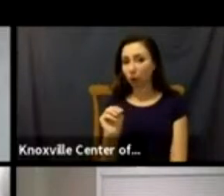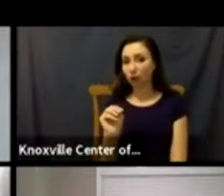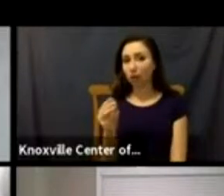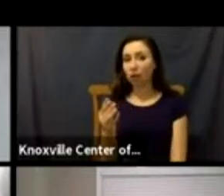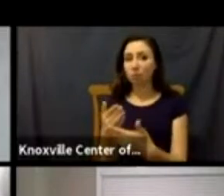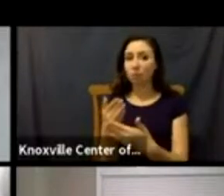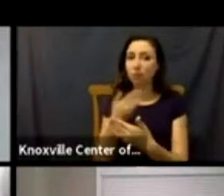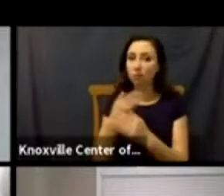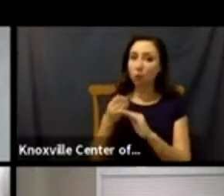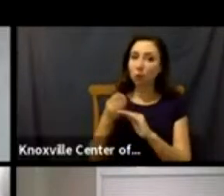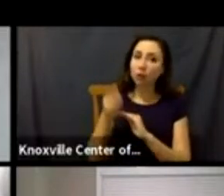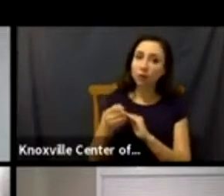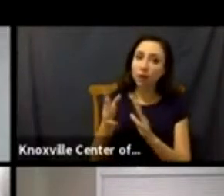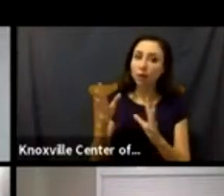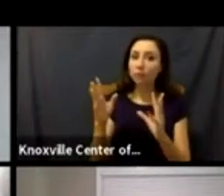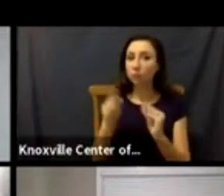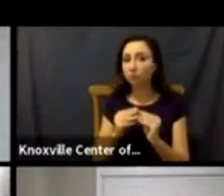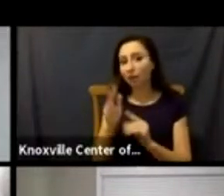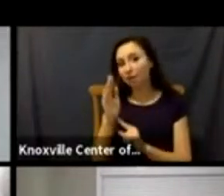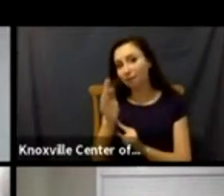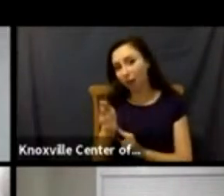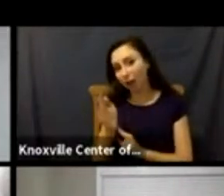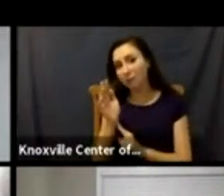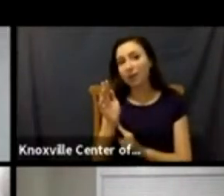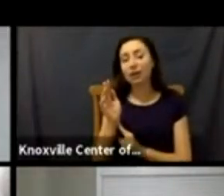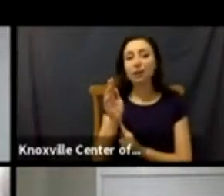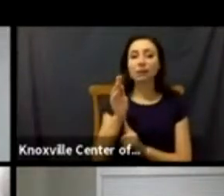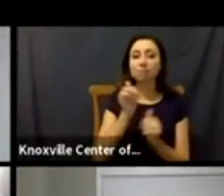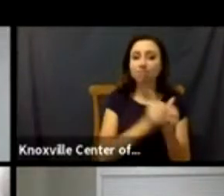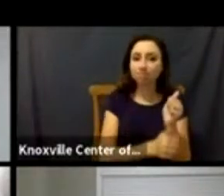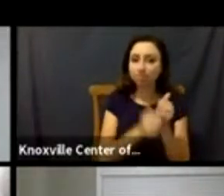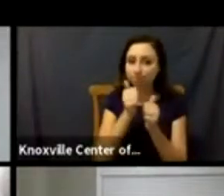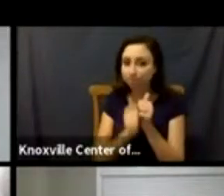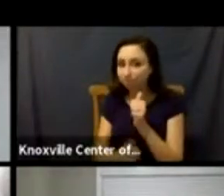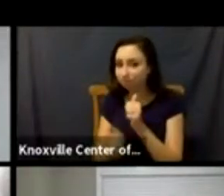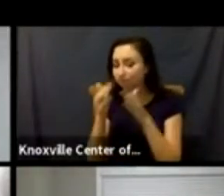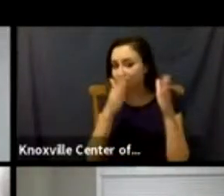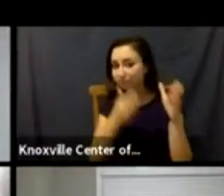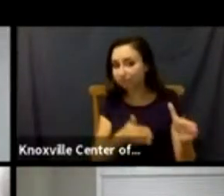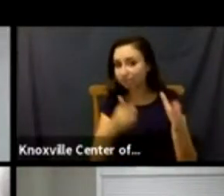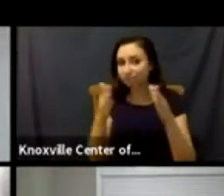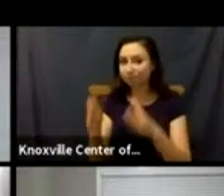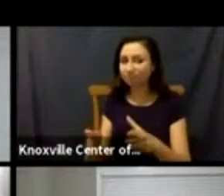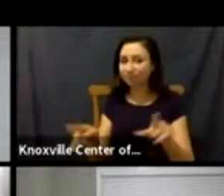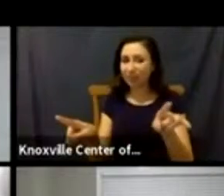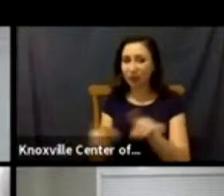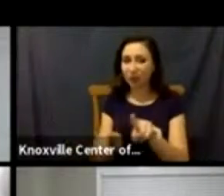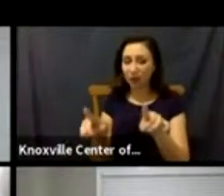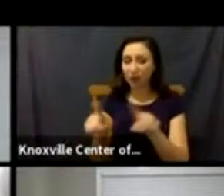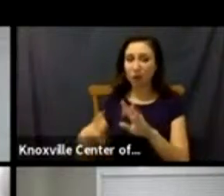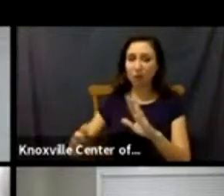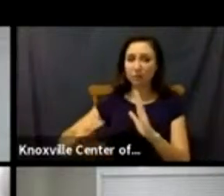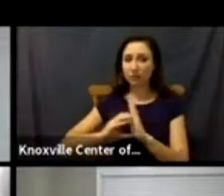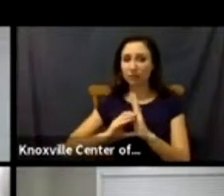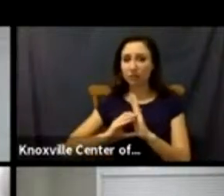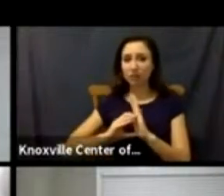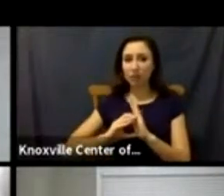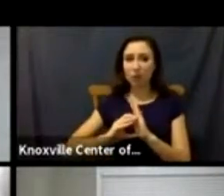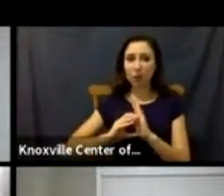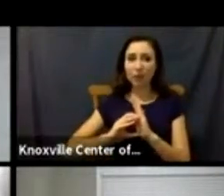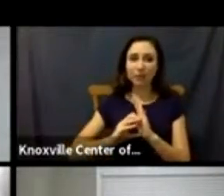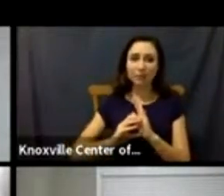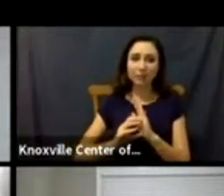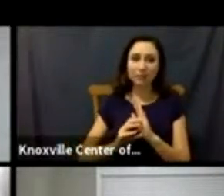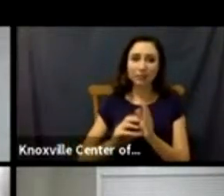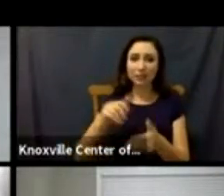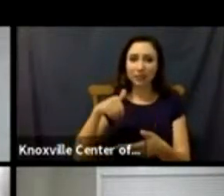before and after a meeting, 5 minutes per person, et cetera, et cetera. But then there's also a clause literally